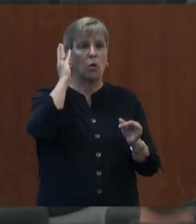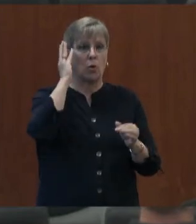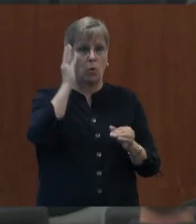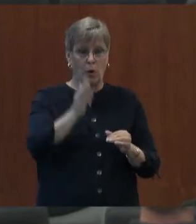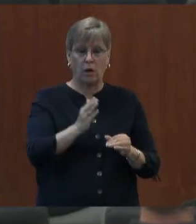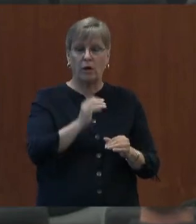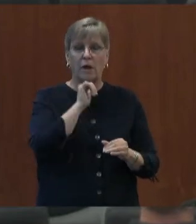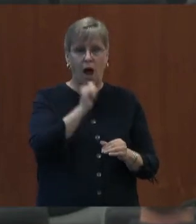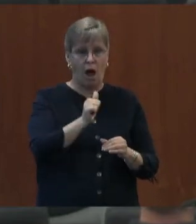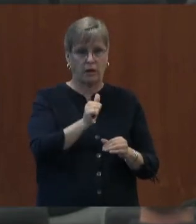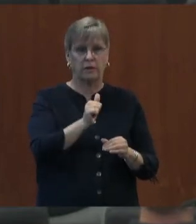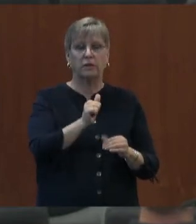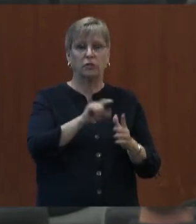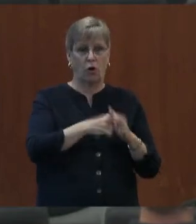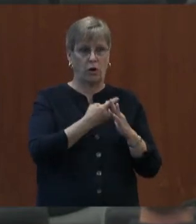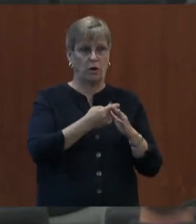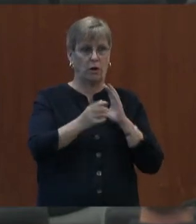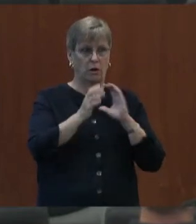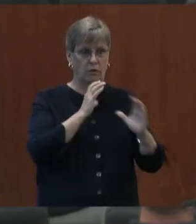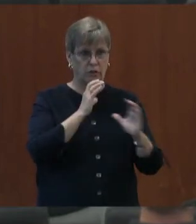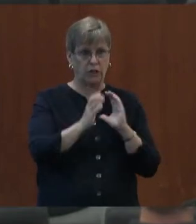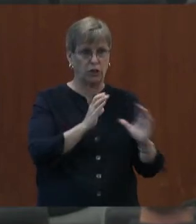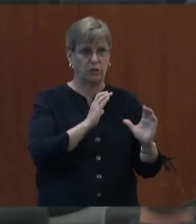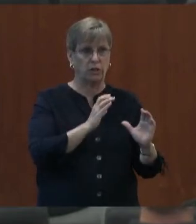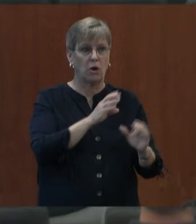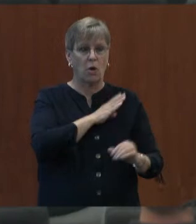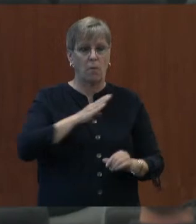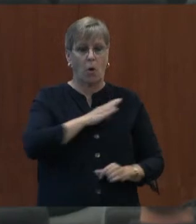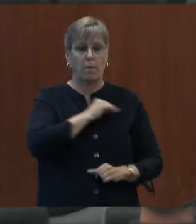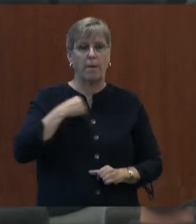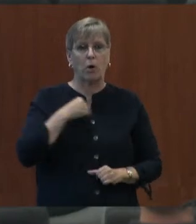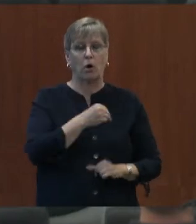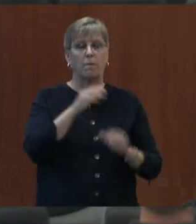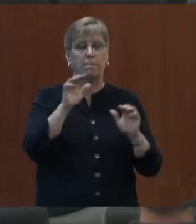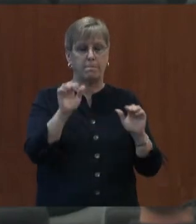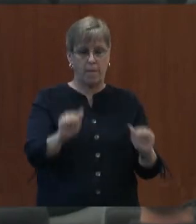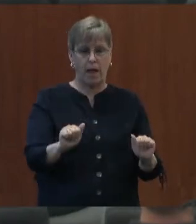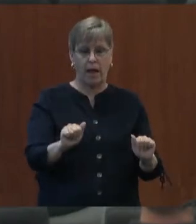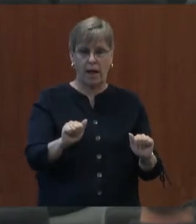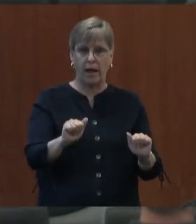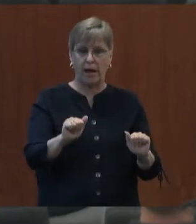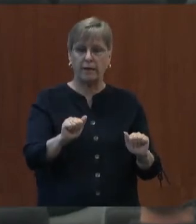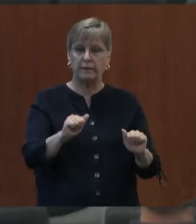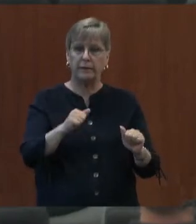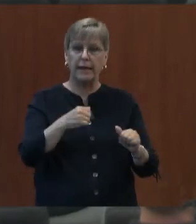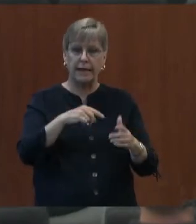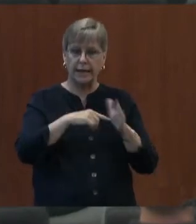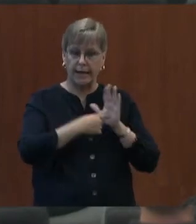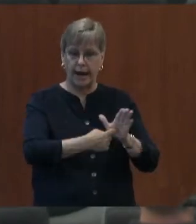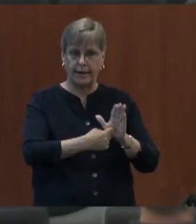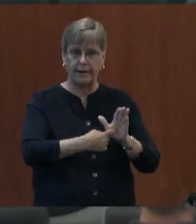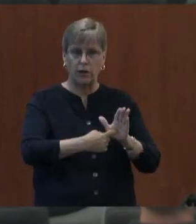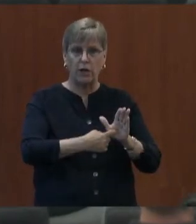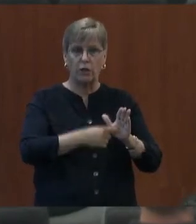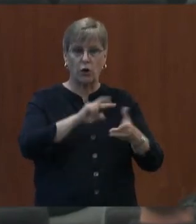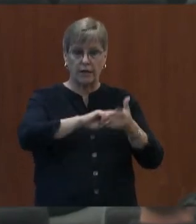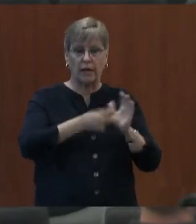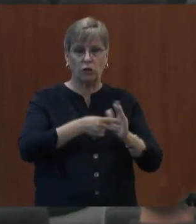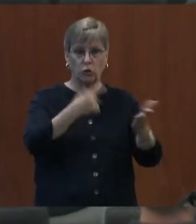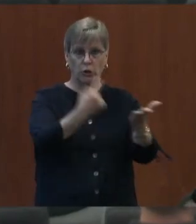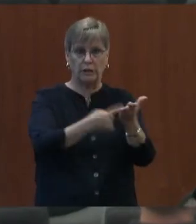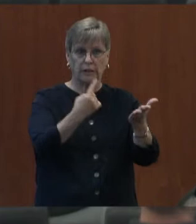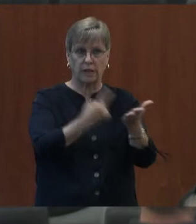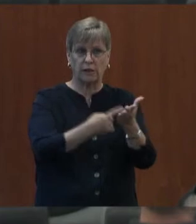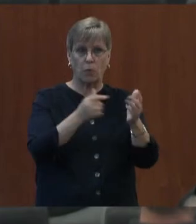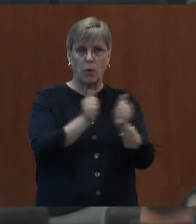a dialogue. Any board member may indicate his or her intention to follow up with a speaker at a later time as an